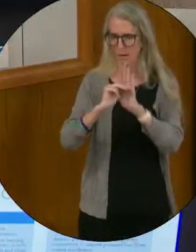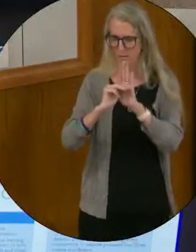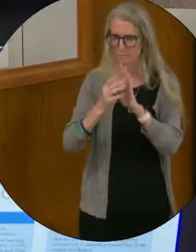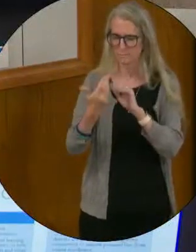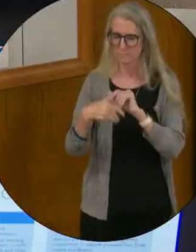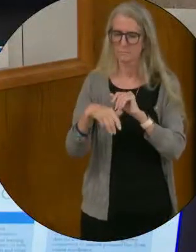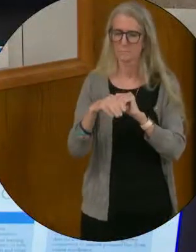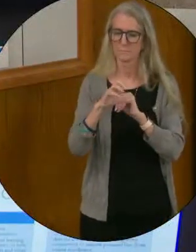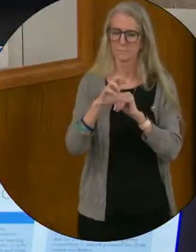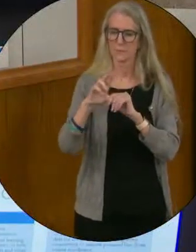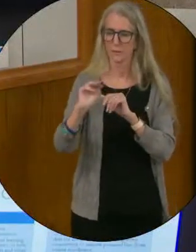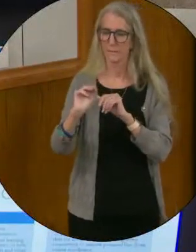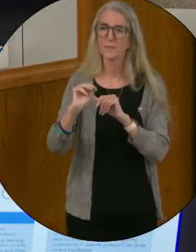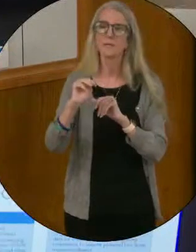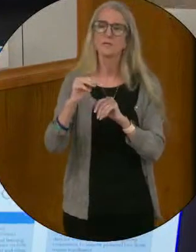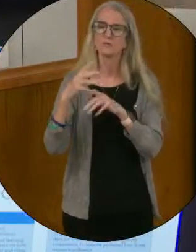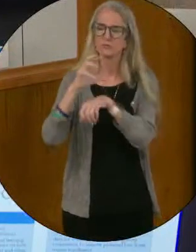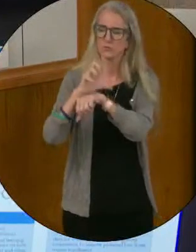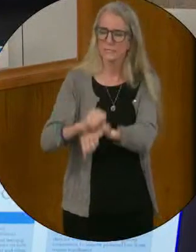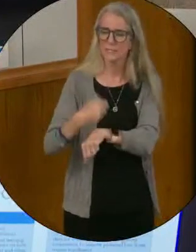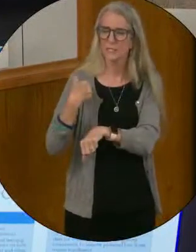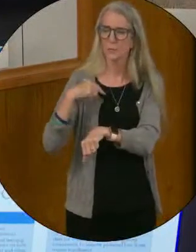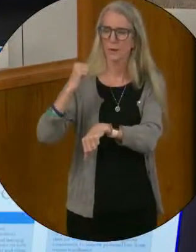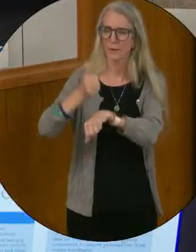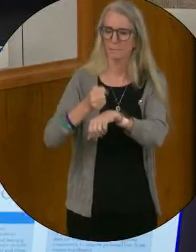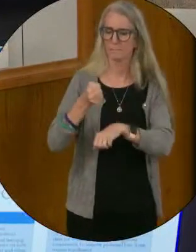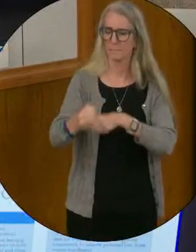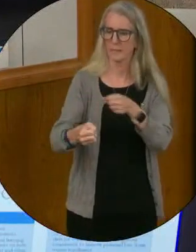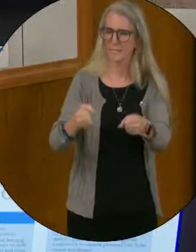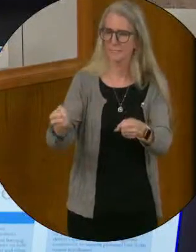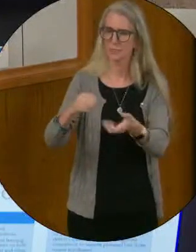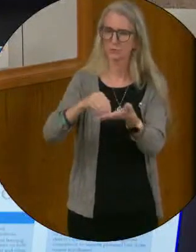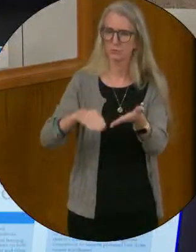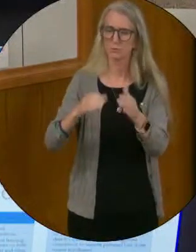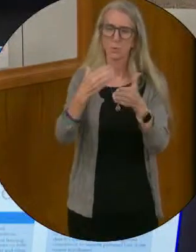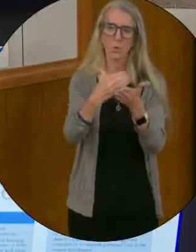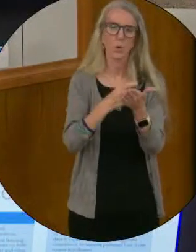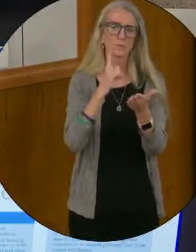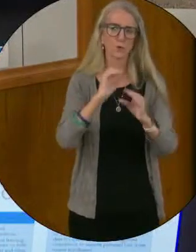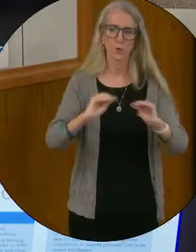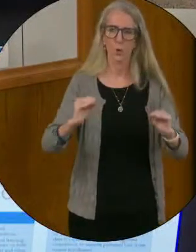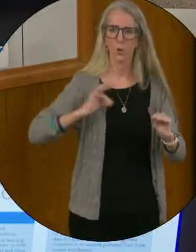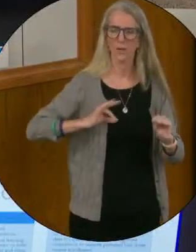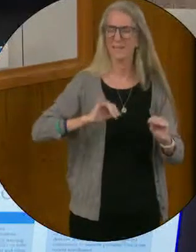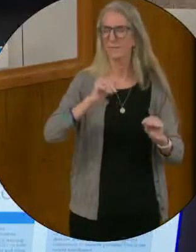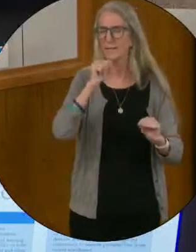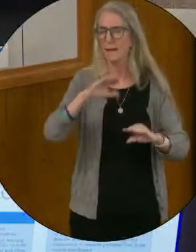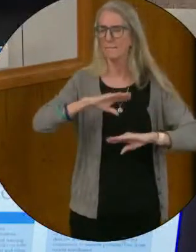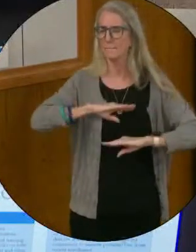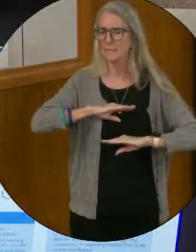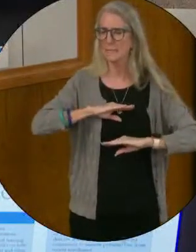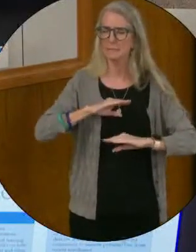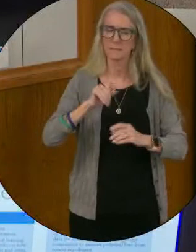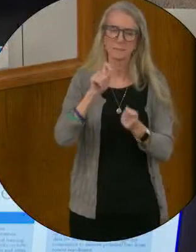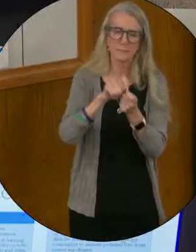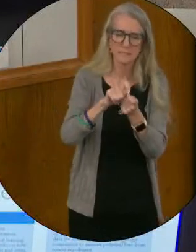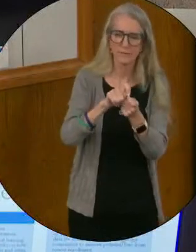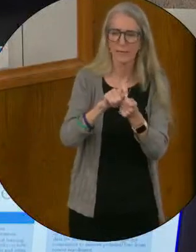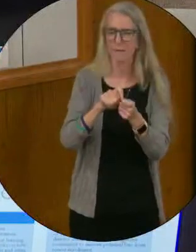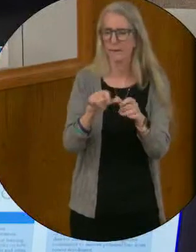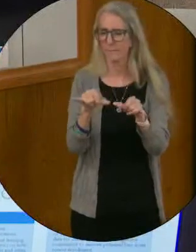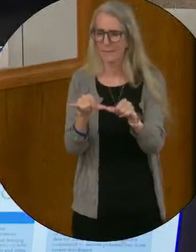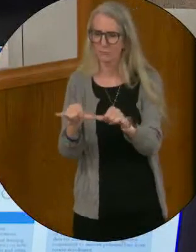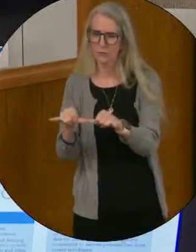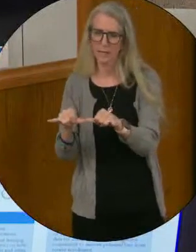know, traditionally we were placing students in course for no credit if they didn't meet a certain metric, if they didn't meet a certain metric